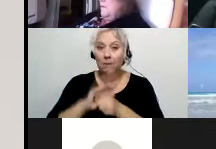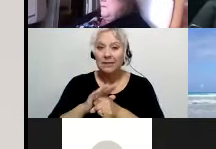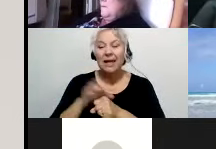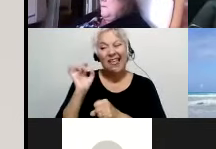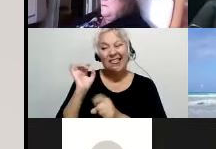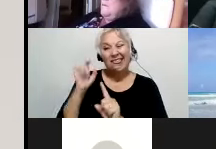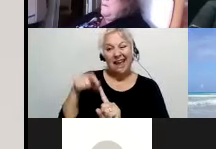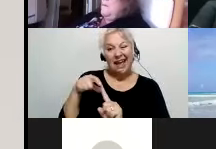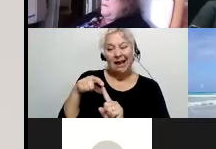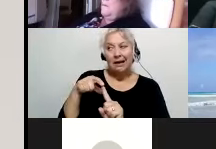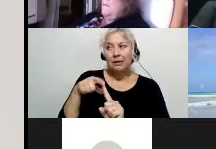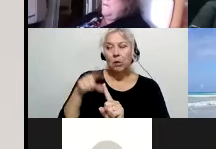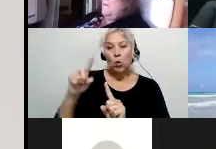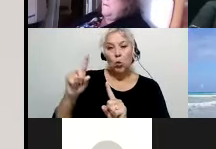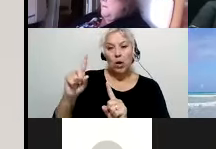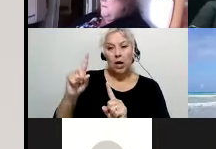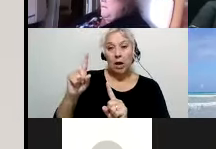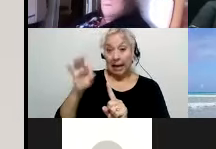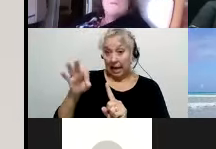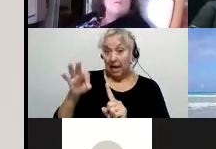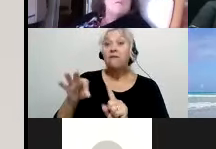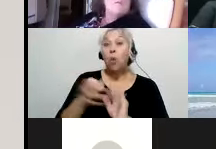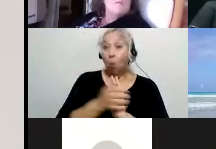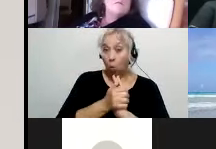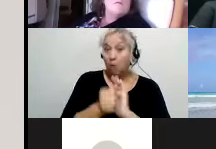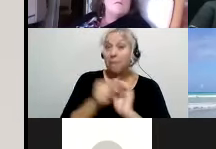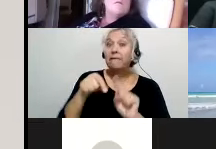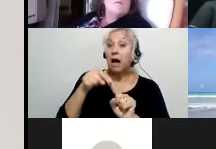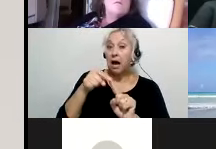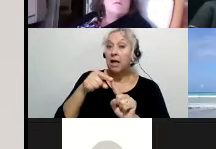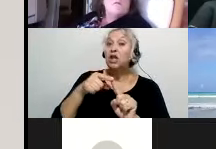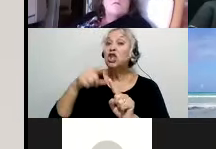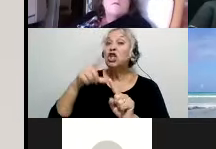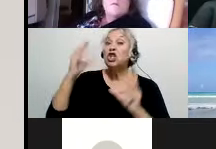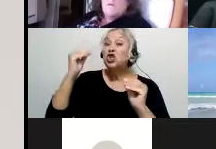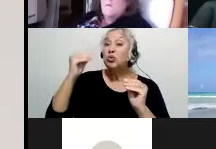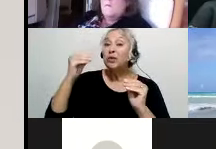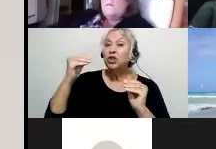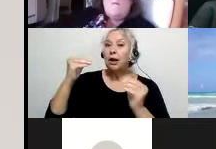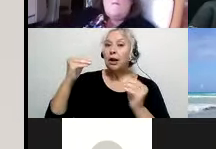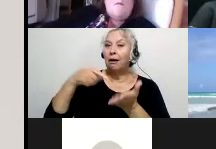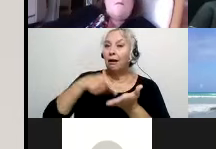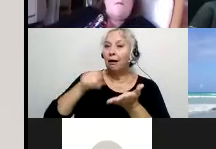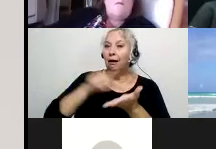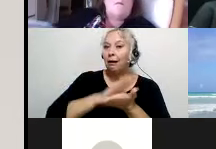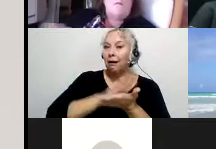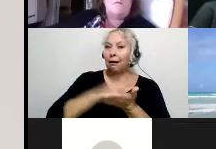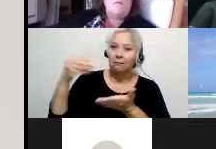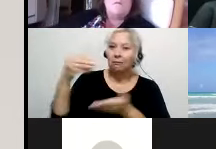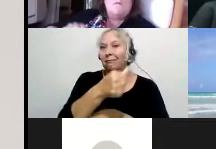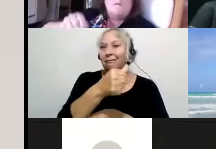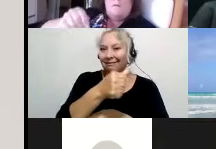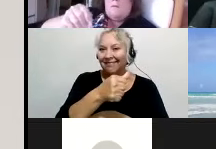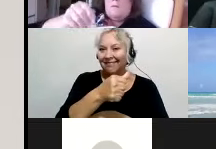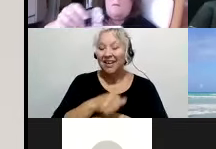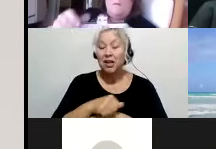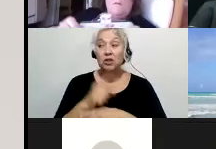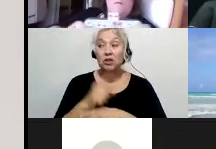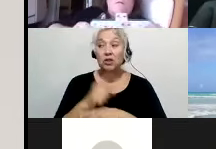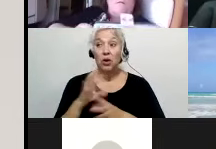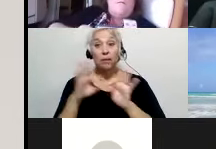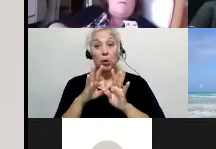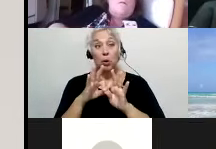the where if you qualify, your tuition will be paid for. So it's important that our students that